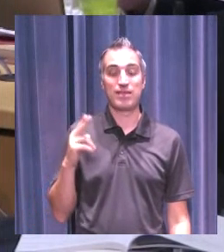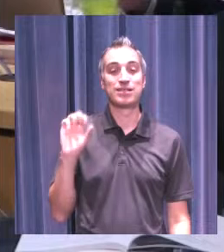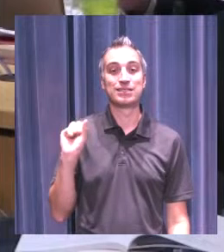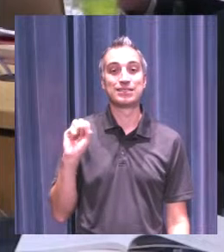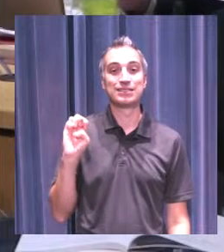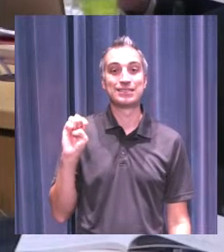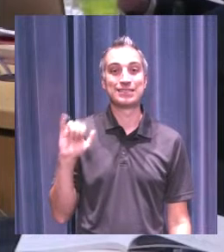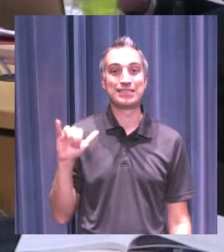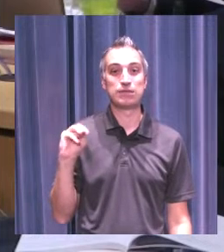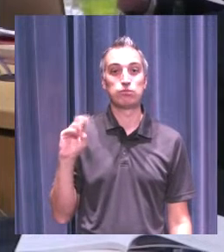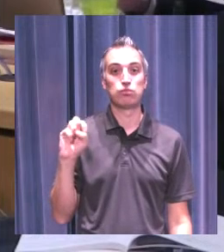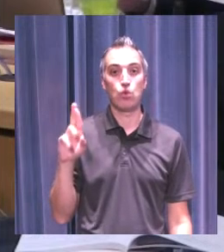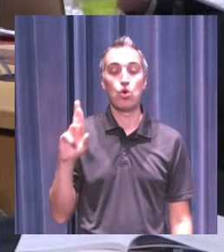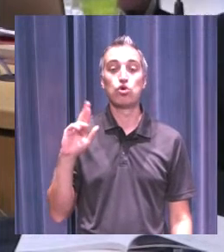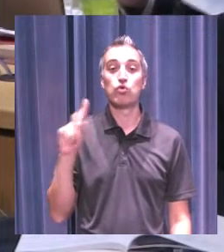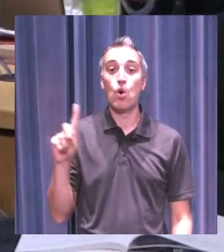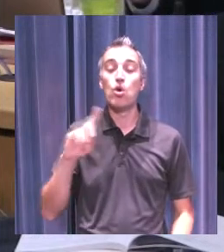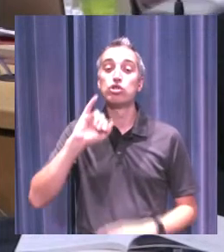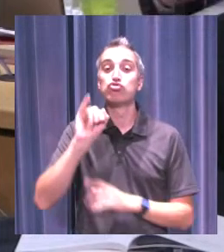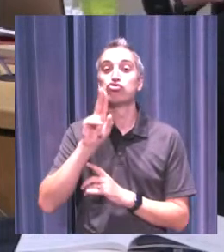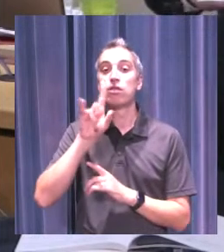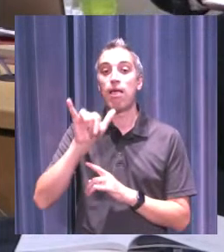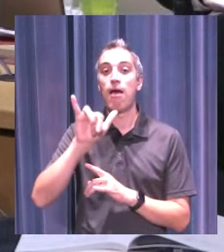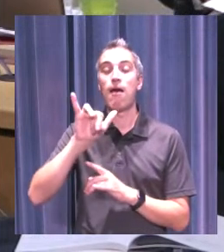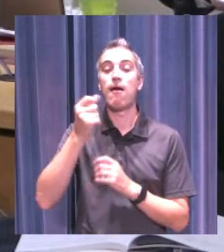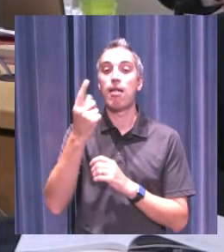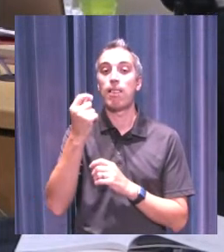of response to July 11th meeting.